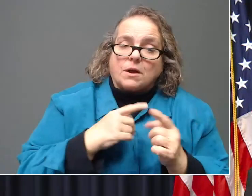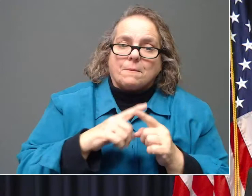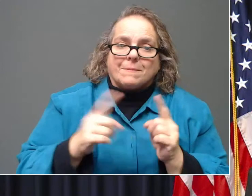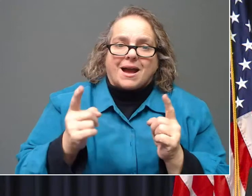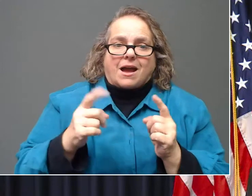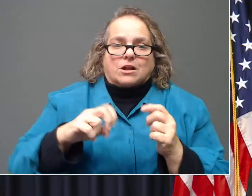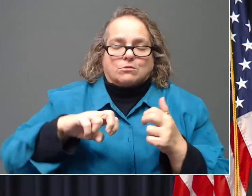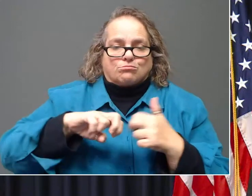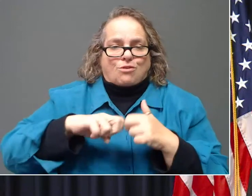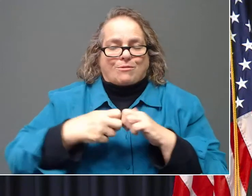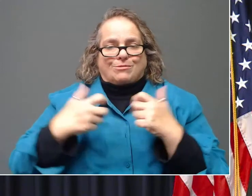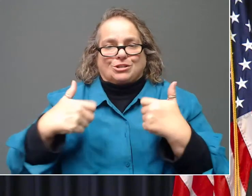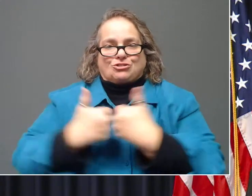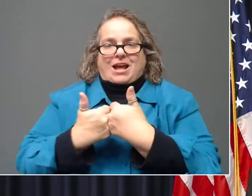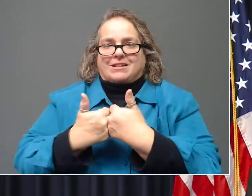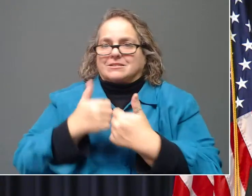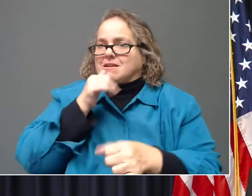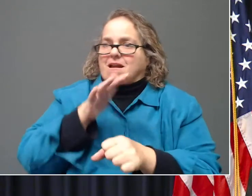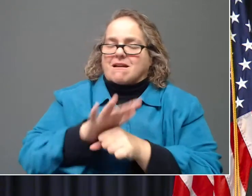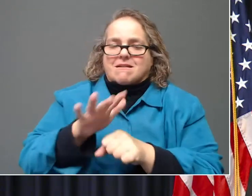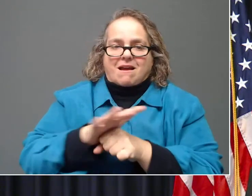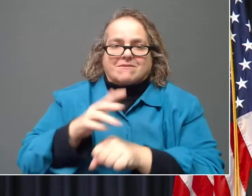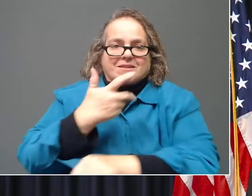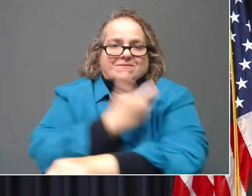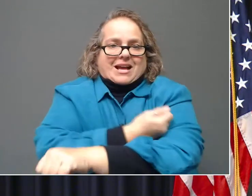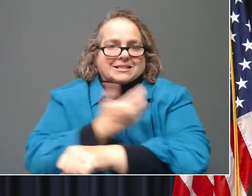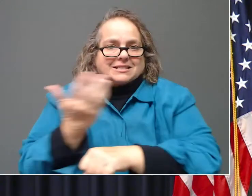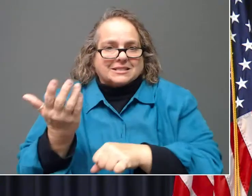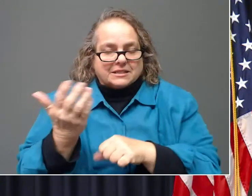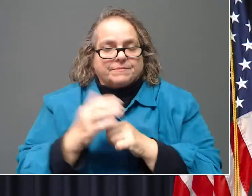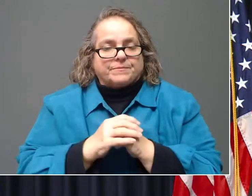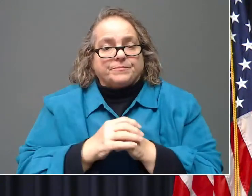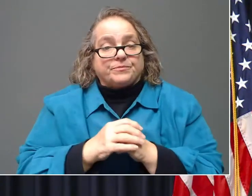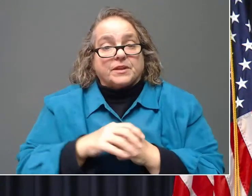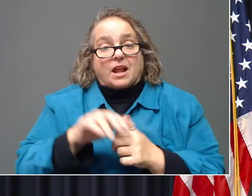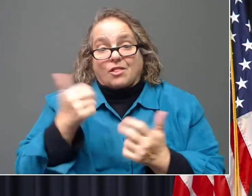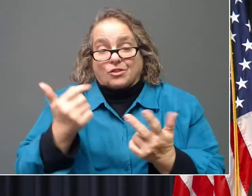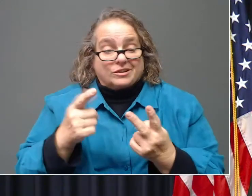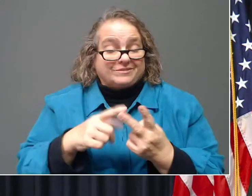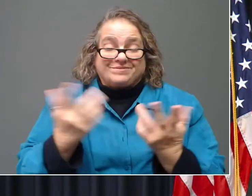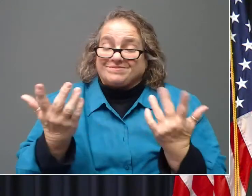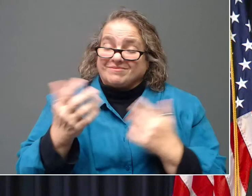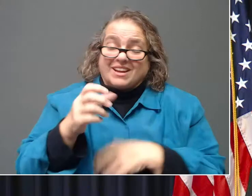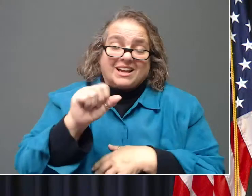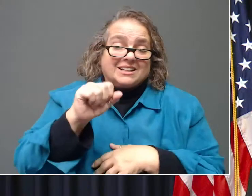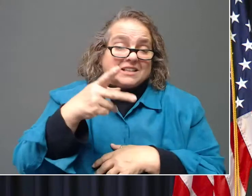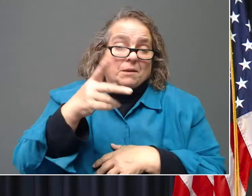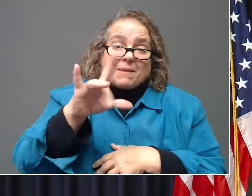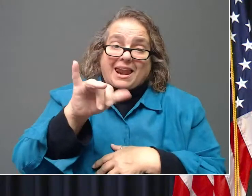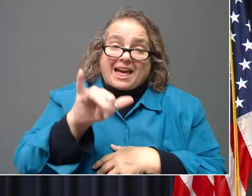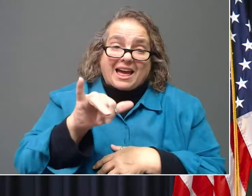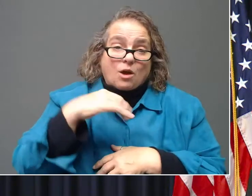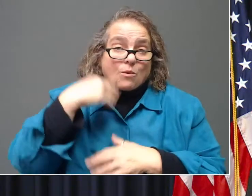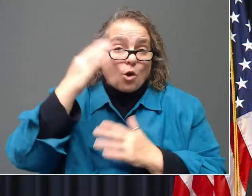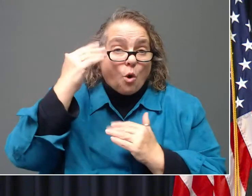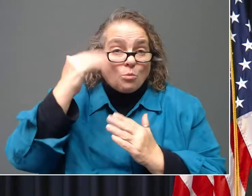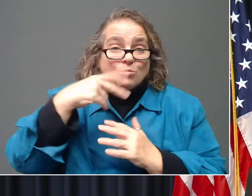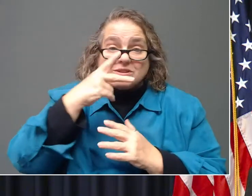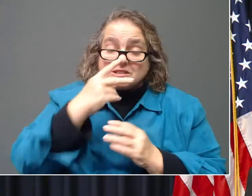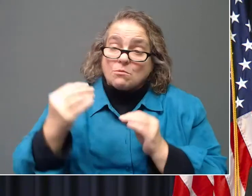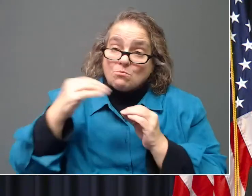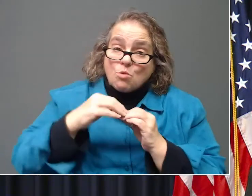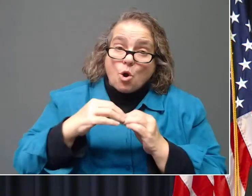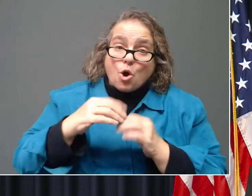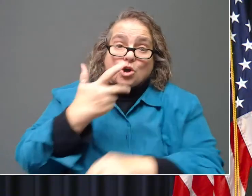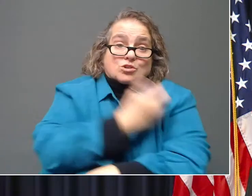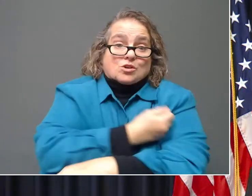challenge as we get there. The other is supply. We had always hoped that we would see more and more